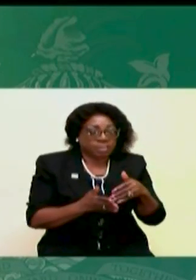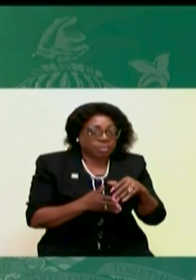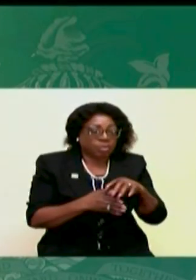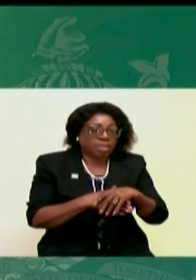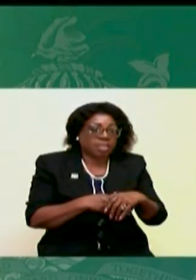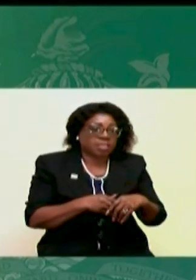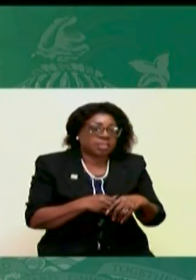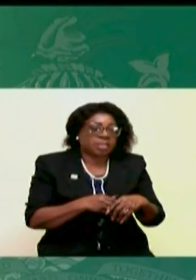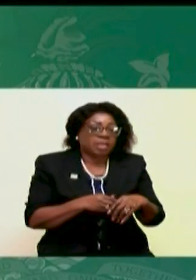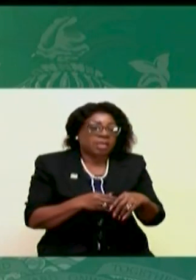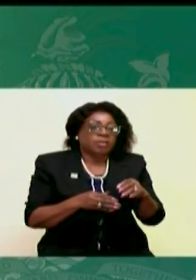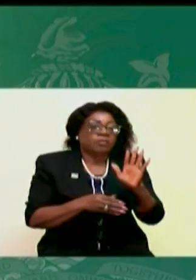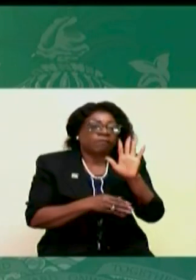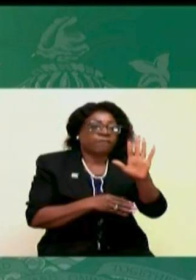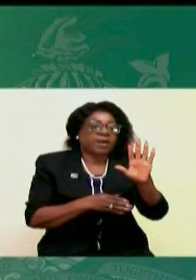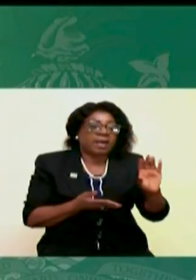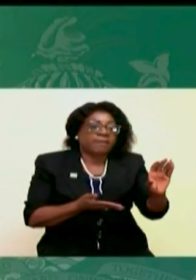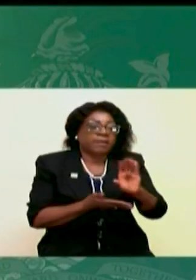$475,000 to